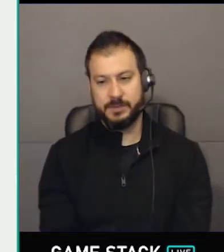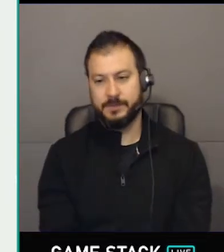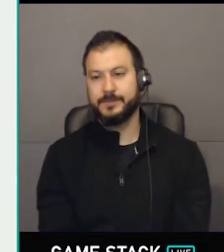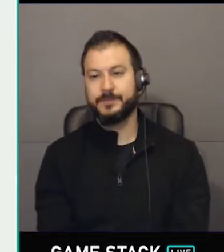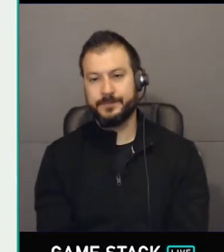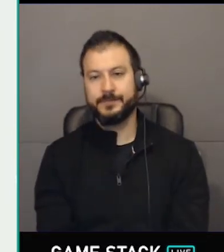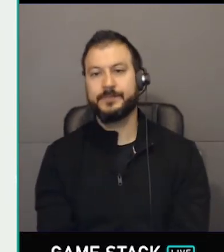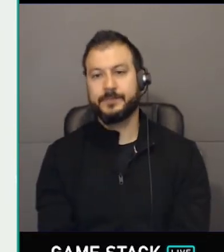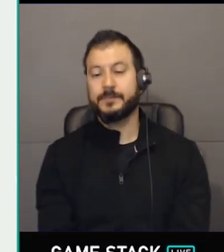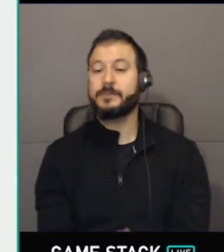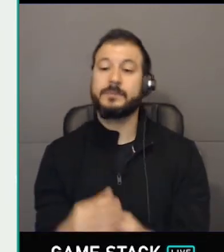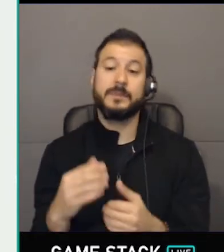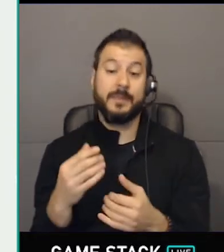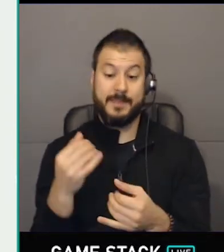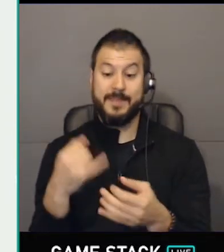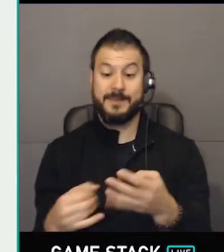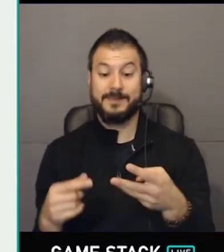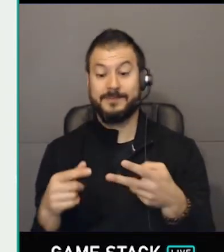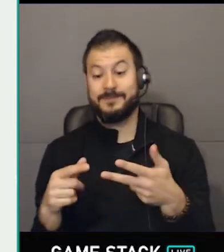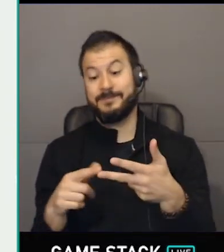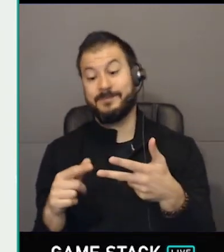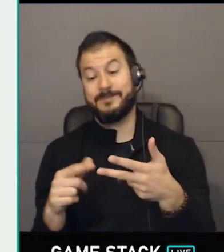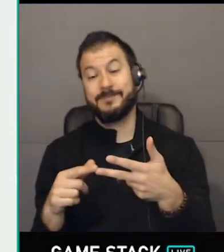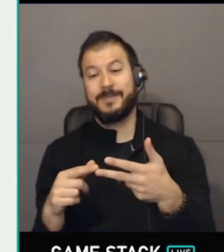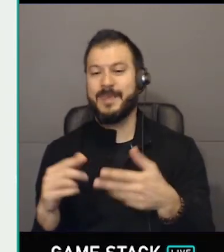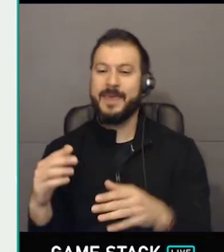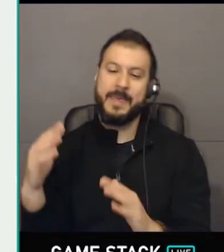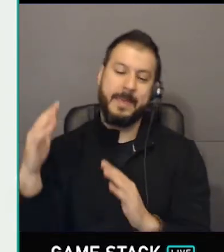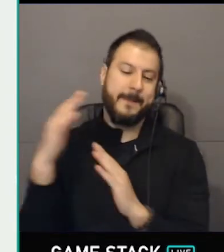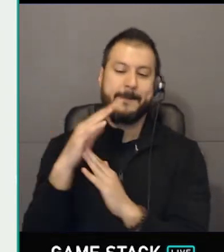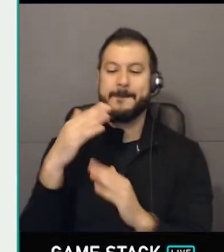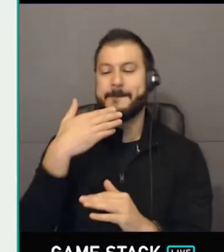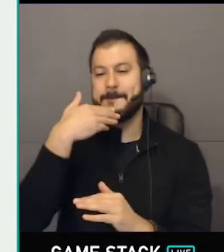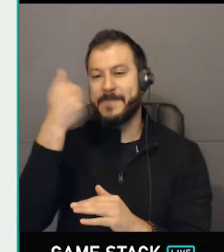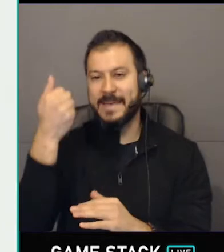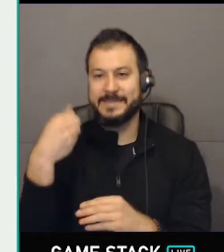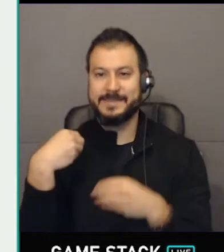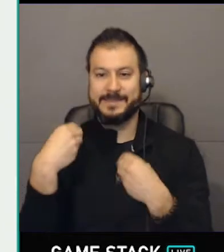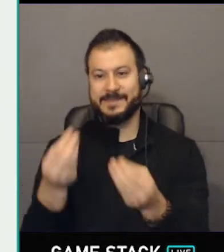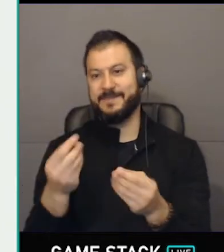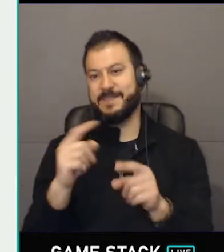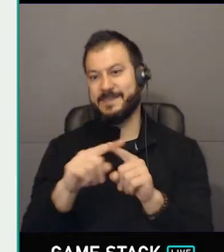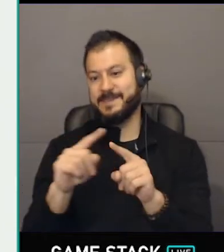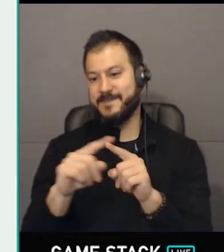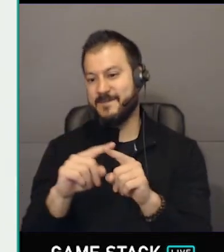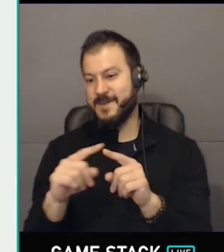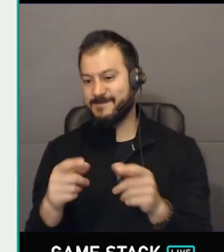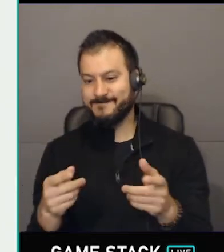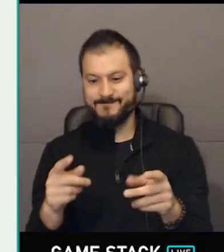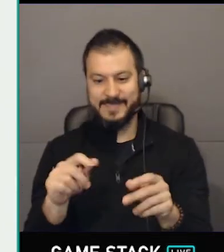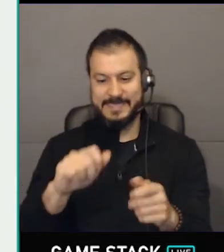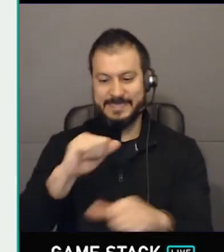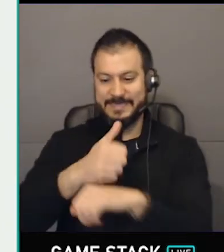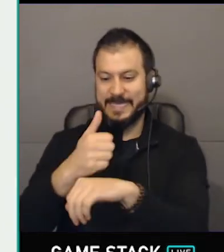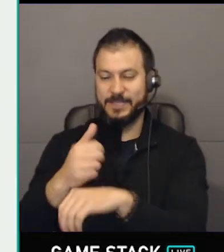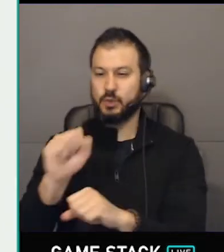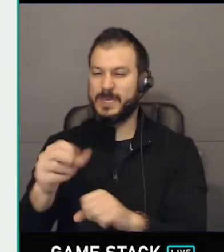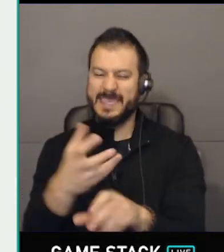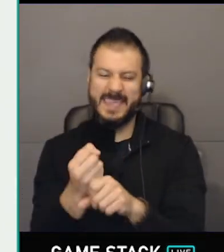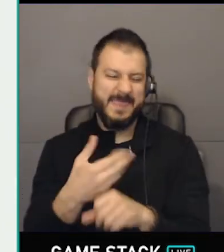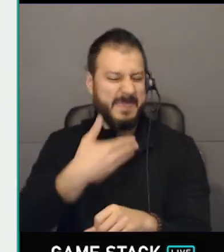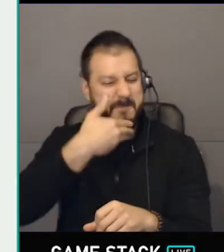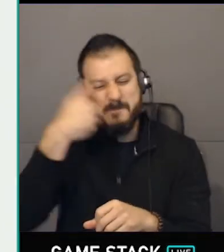And finally, Best is about providing the additional knobs and settings so you can extract the maximum image quality out of the user's